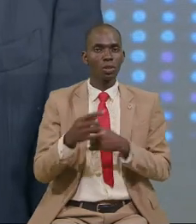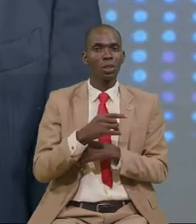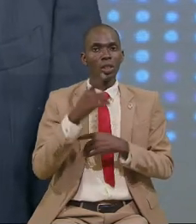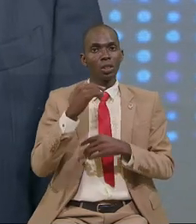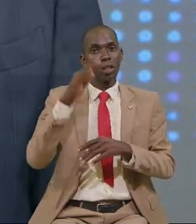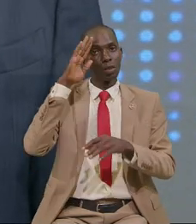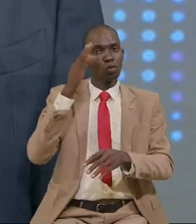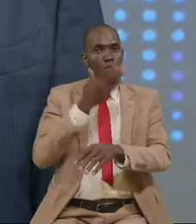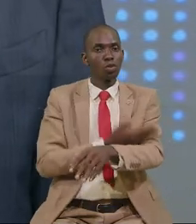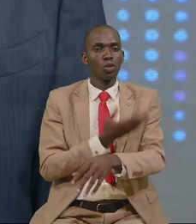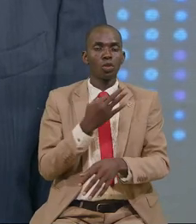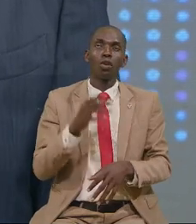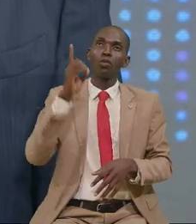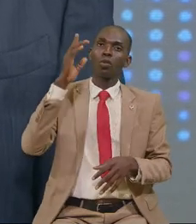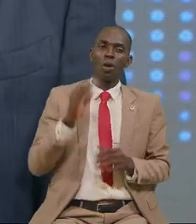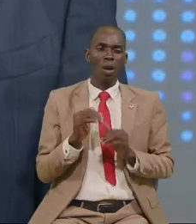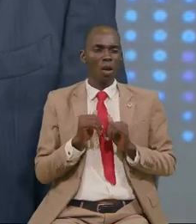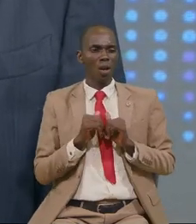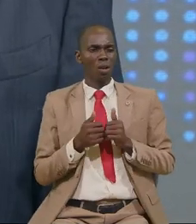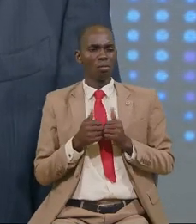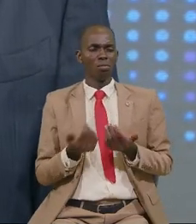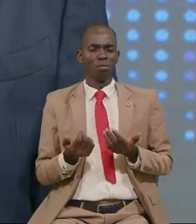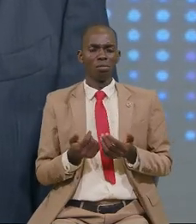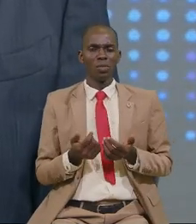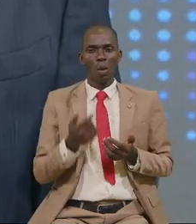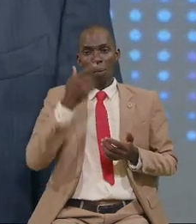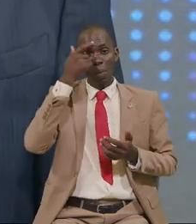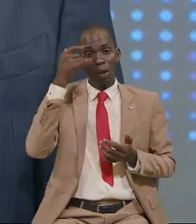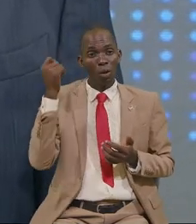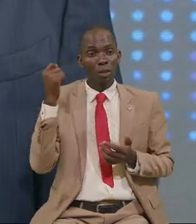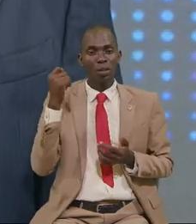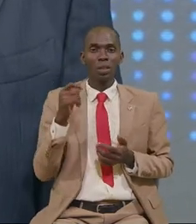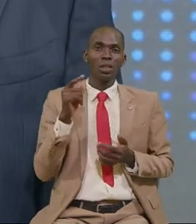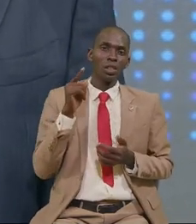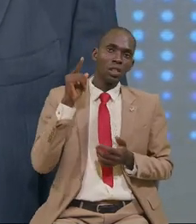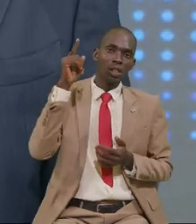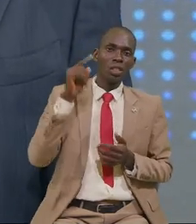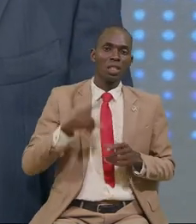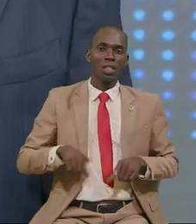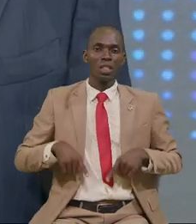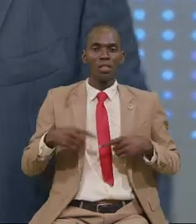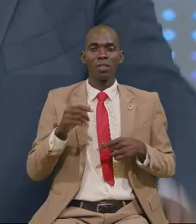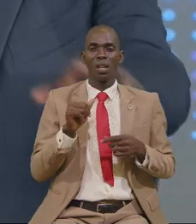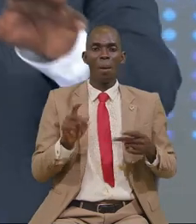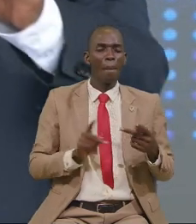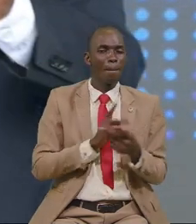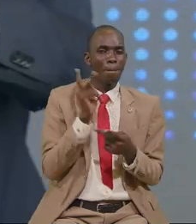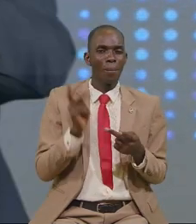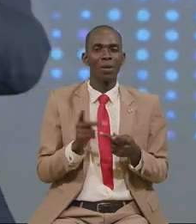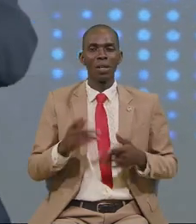God. How? Son of God, because he lived a perfect life